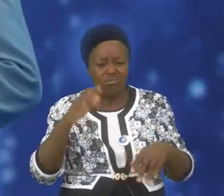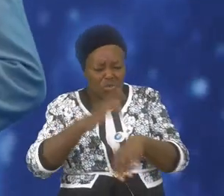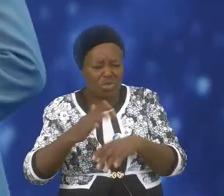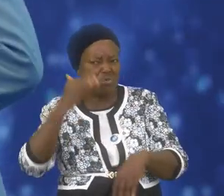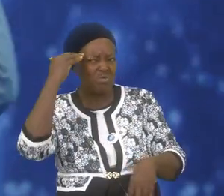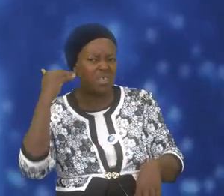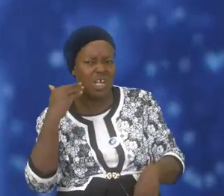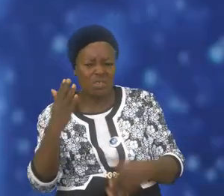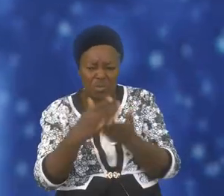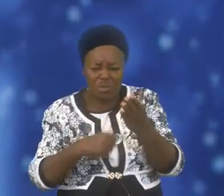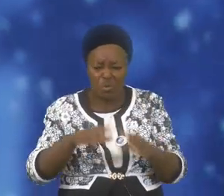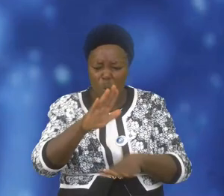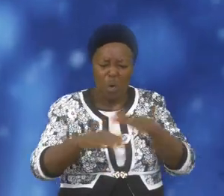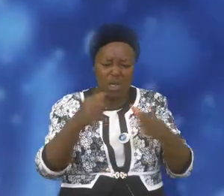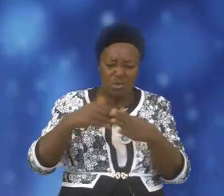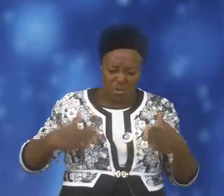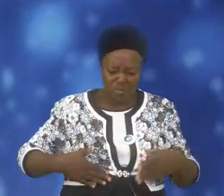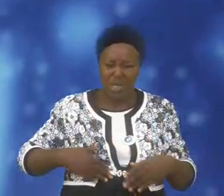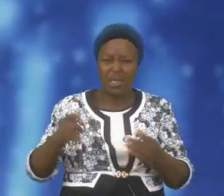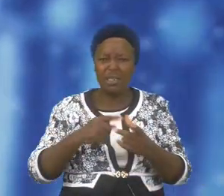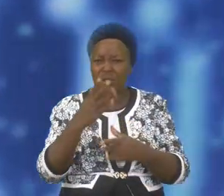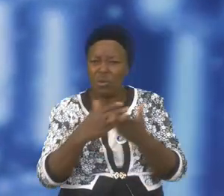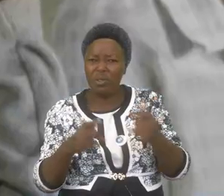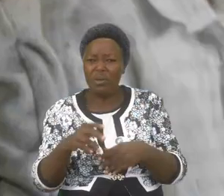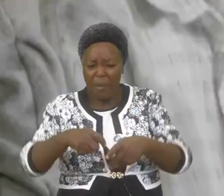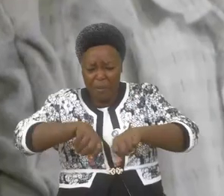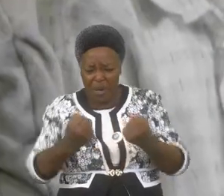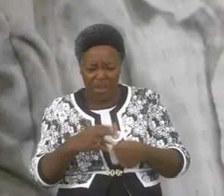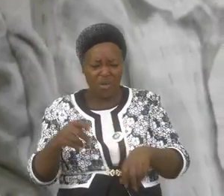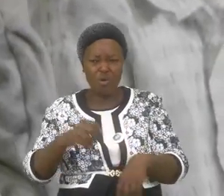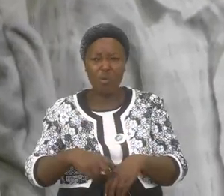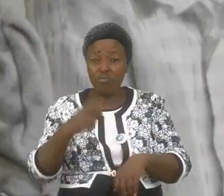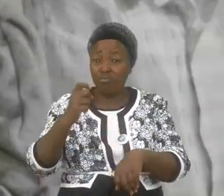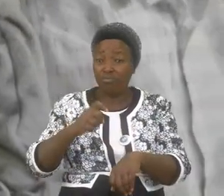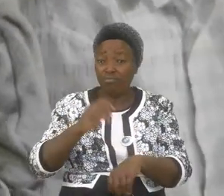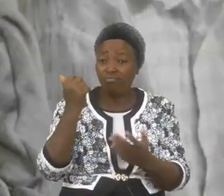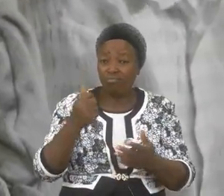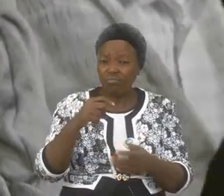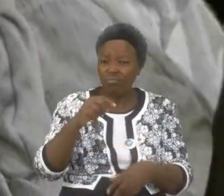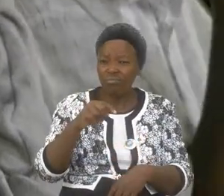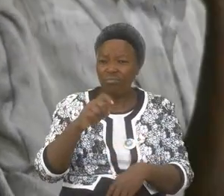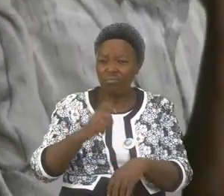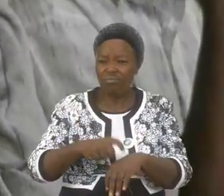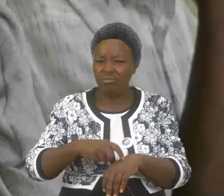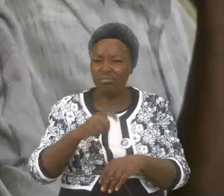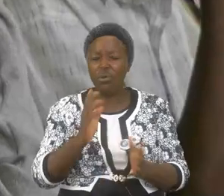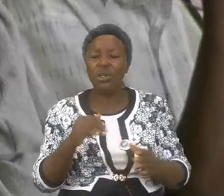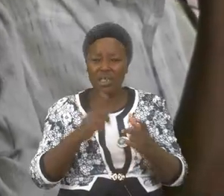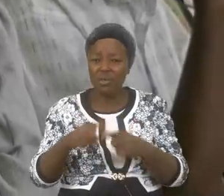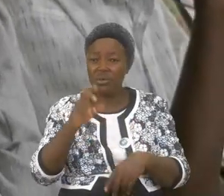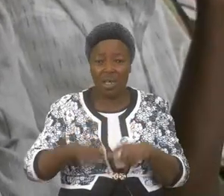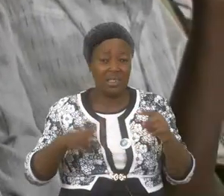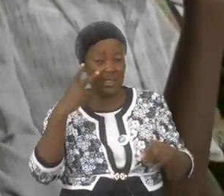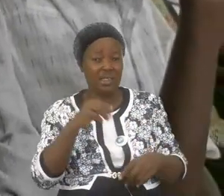breaking your bone, and you cannot see them, and you go for x-ray, and they cannot see them,